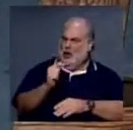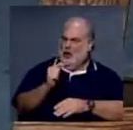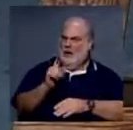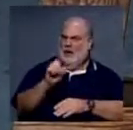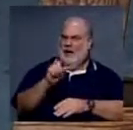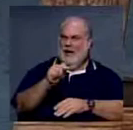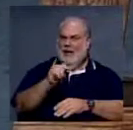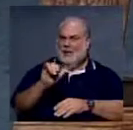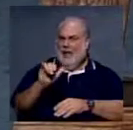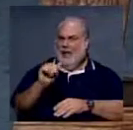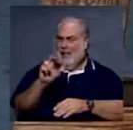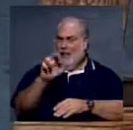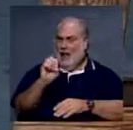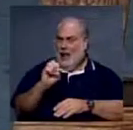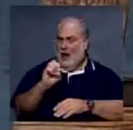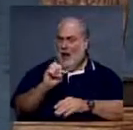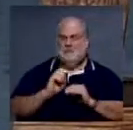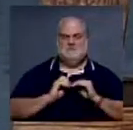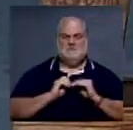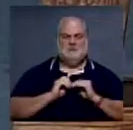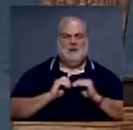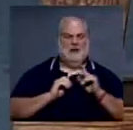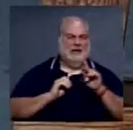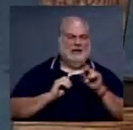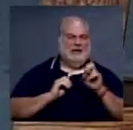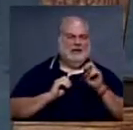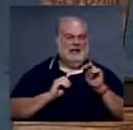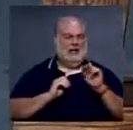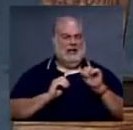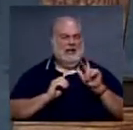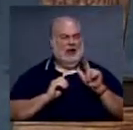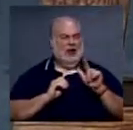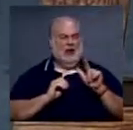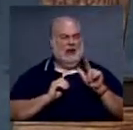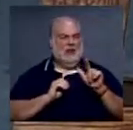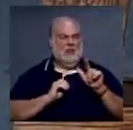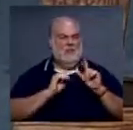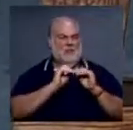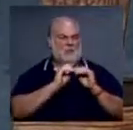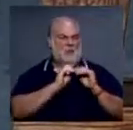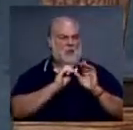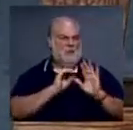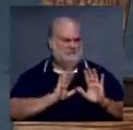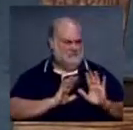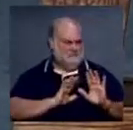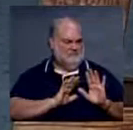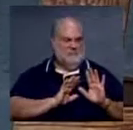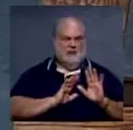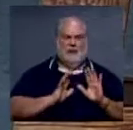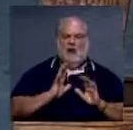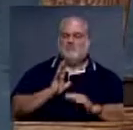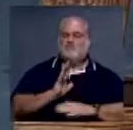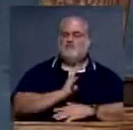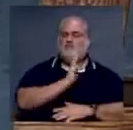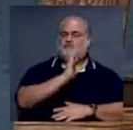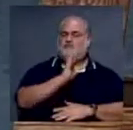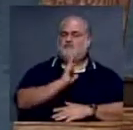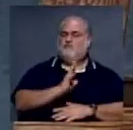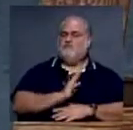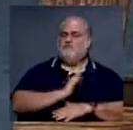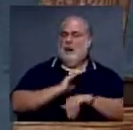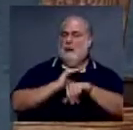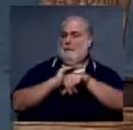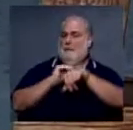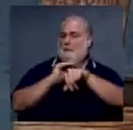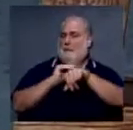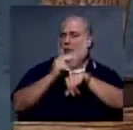It's far from a kennel. This is going to be a luxury, upscale boarding facility, better known as a pet